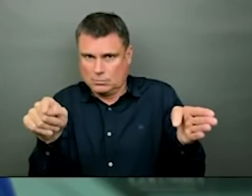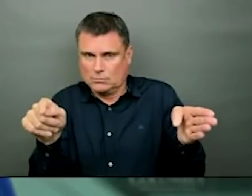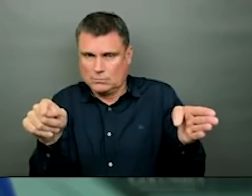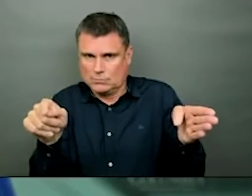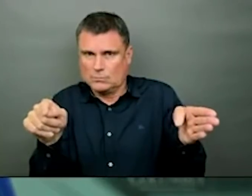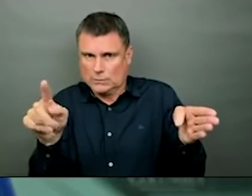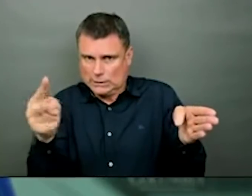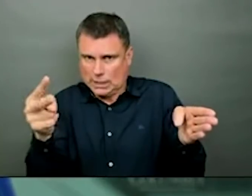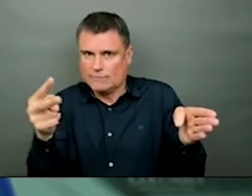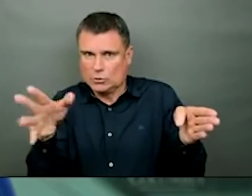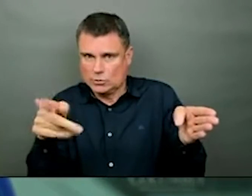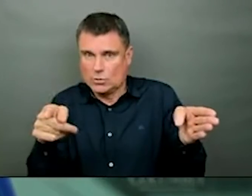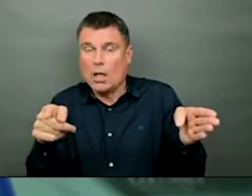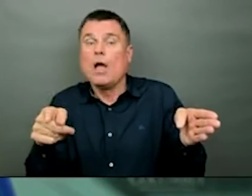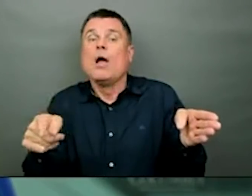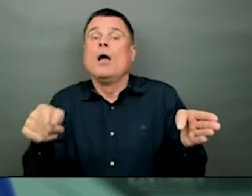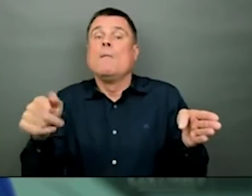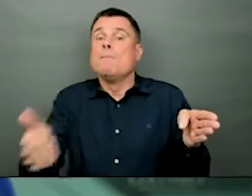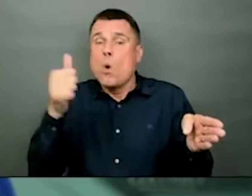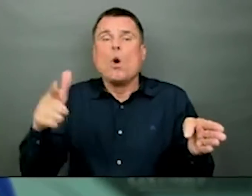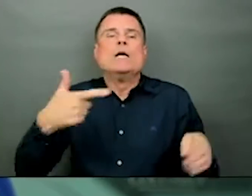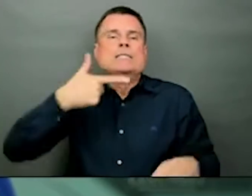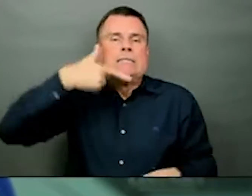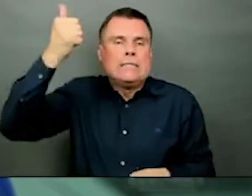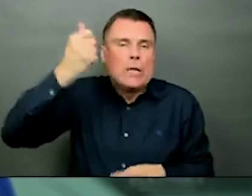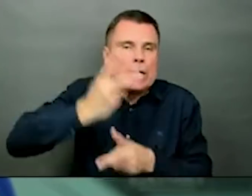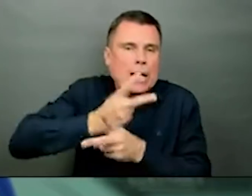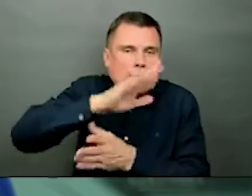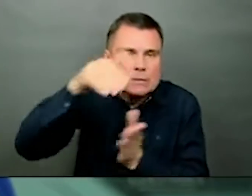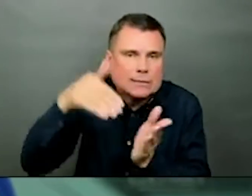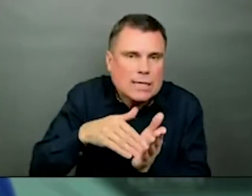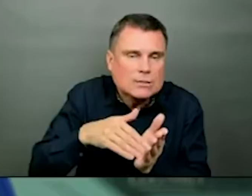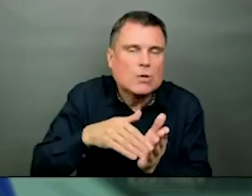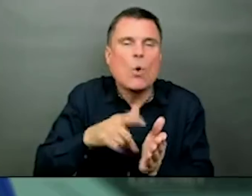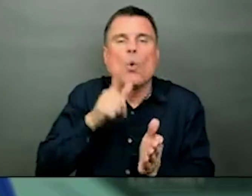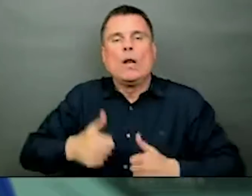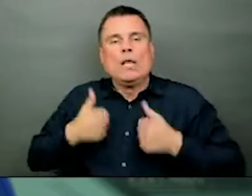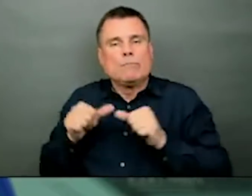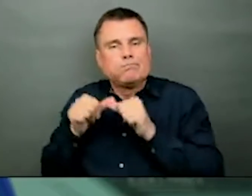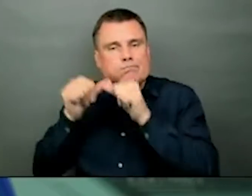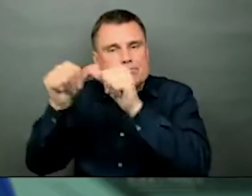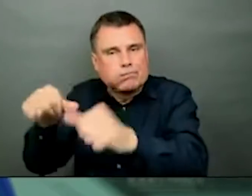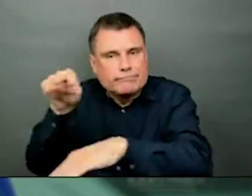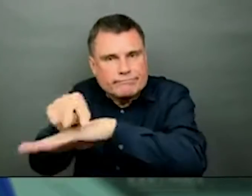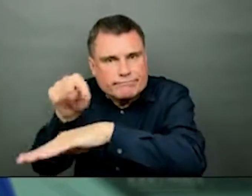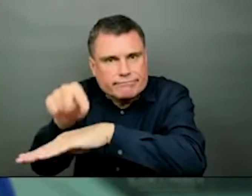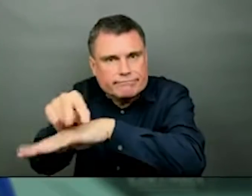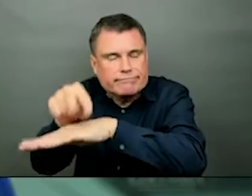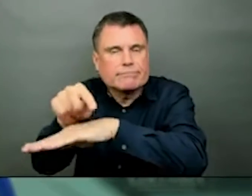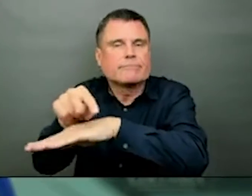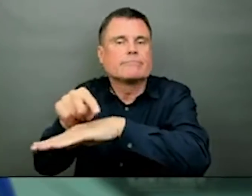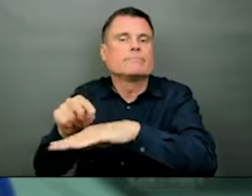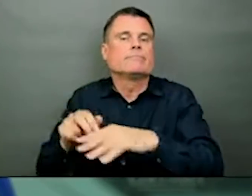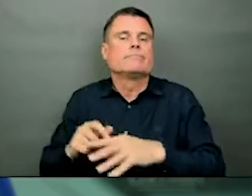are long-term care and assisted living and acute care. So that process continues. With respect to